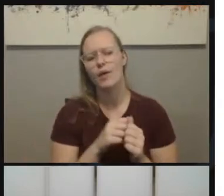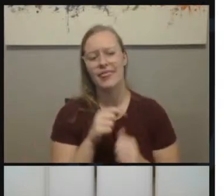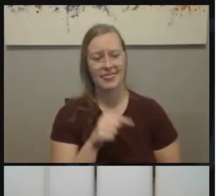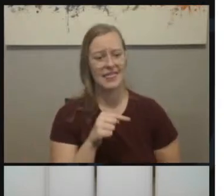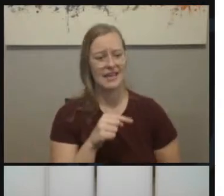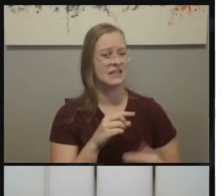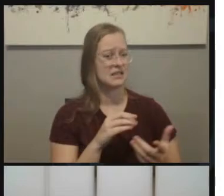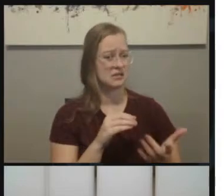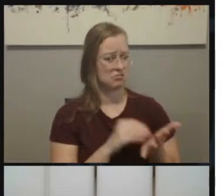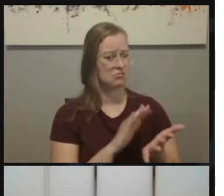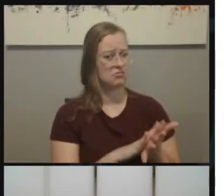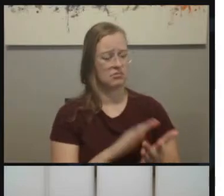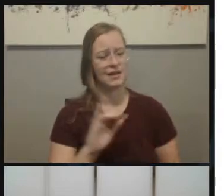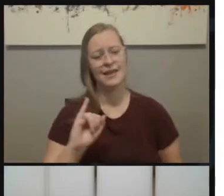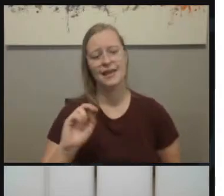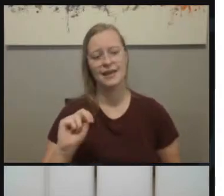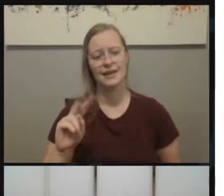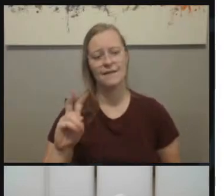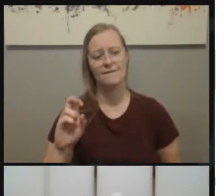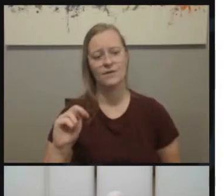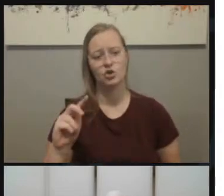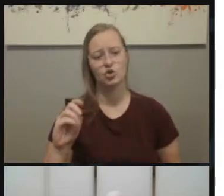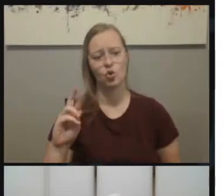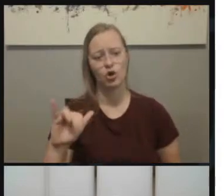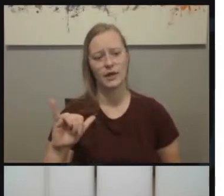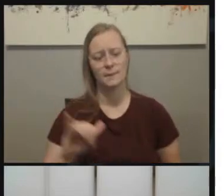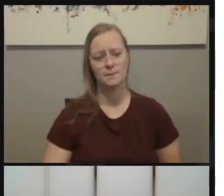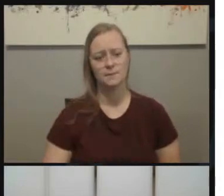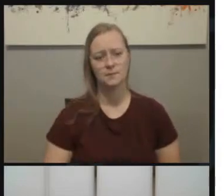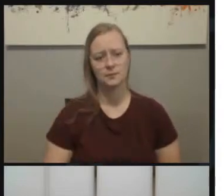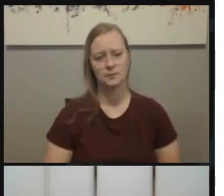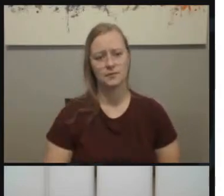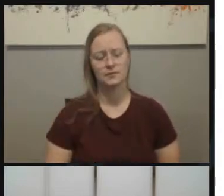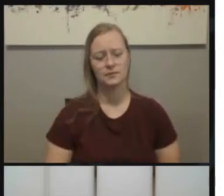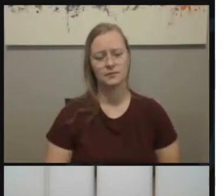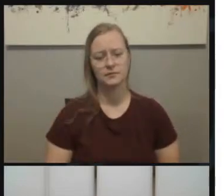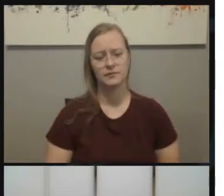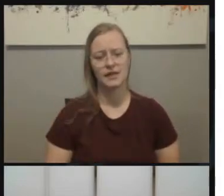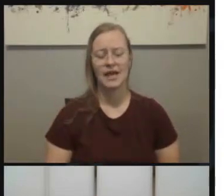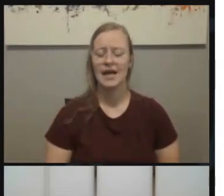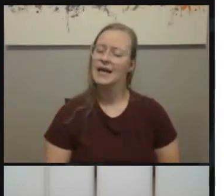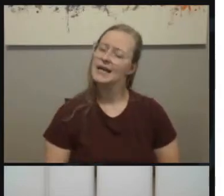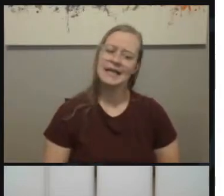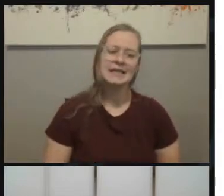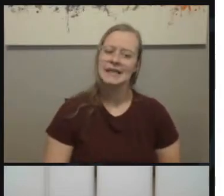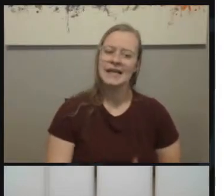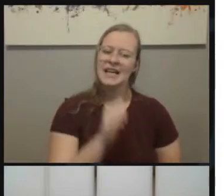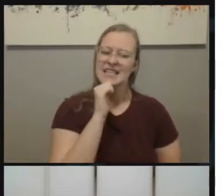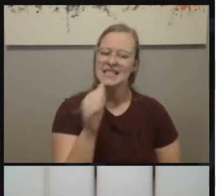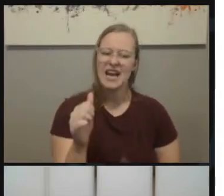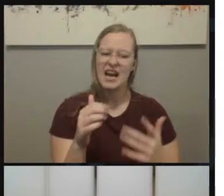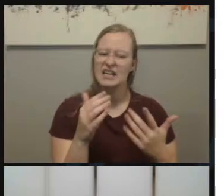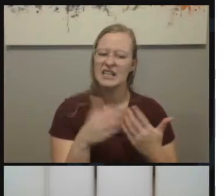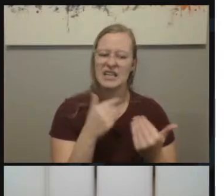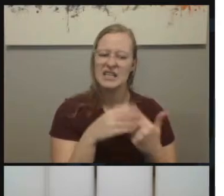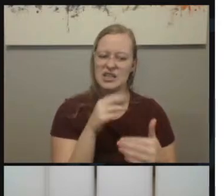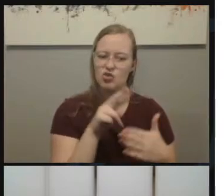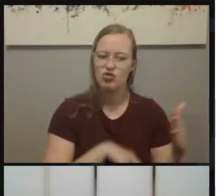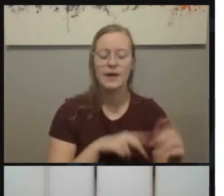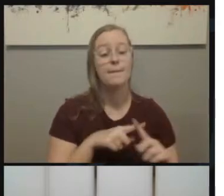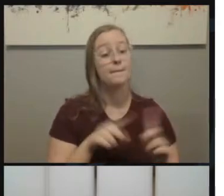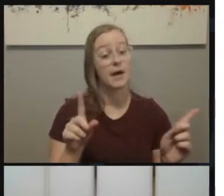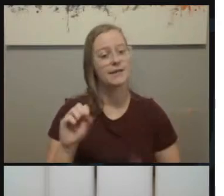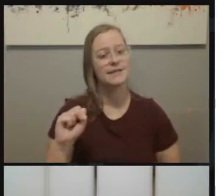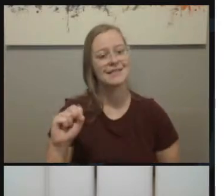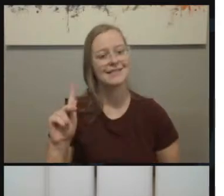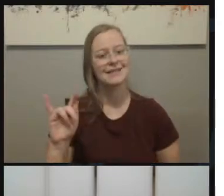particular inventory. I'm afraid it's not entirely legible, but the Skinners were a